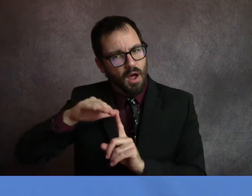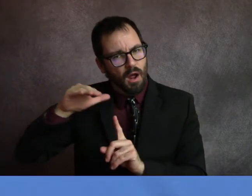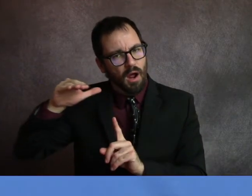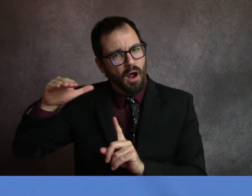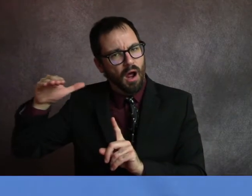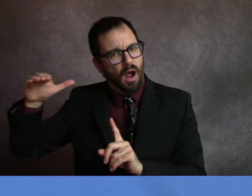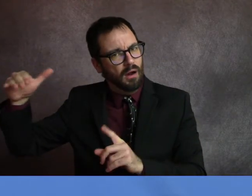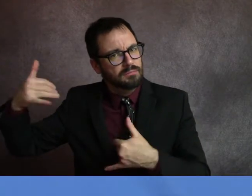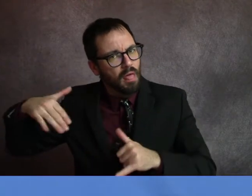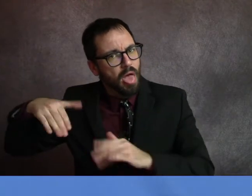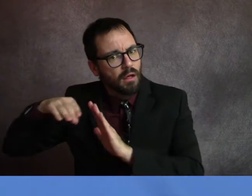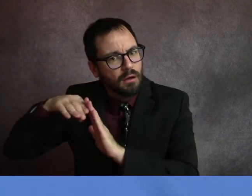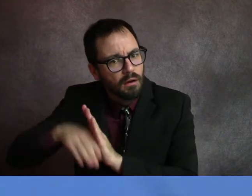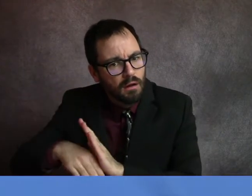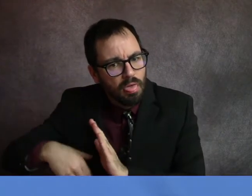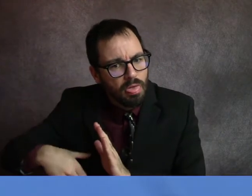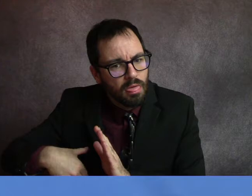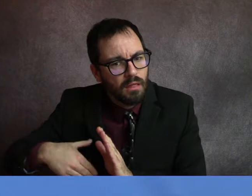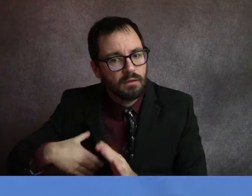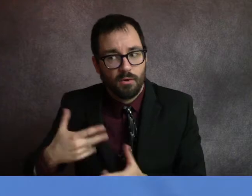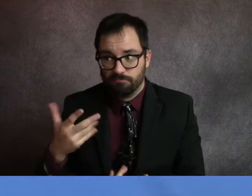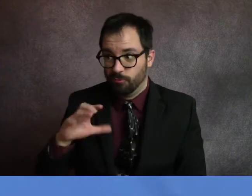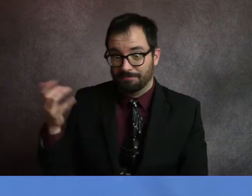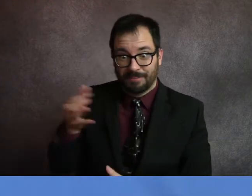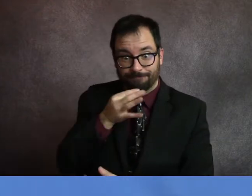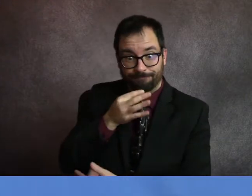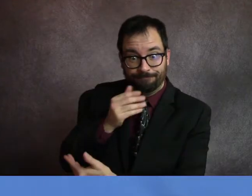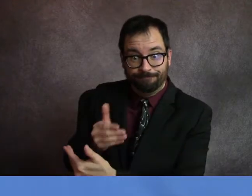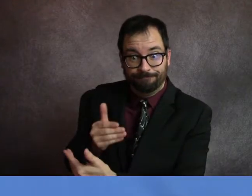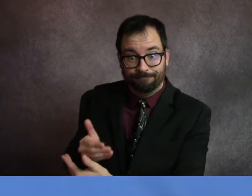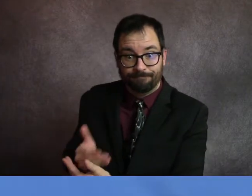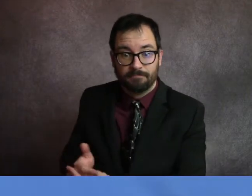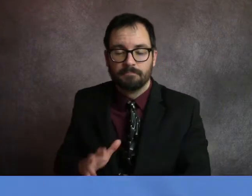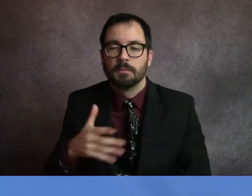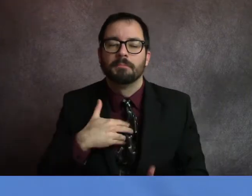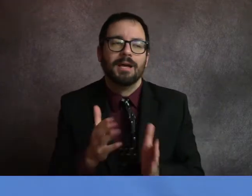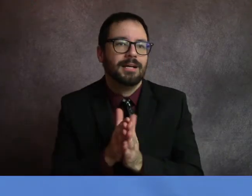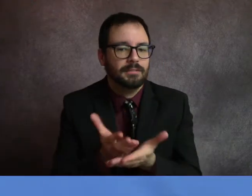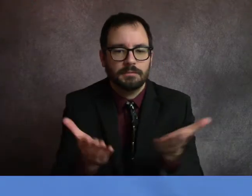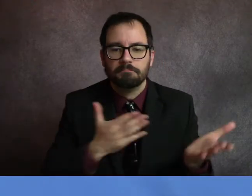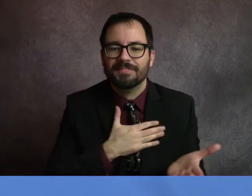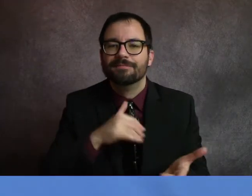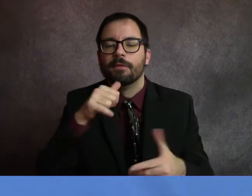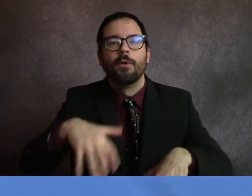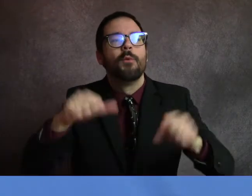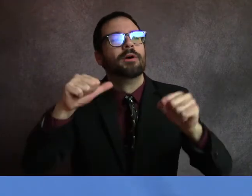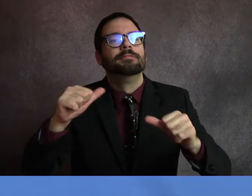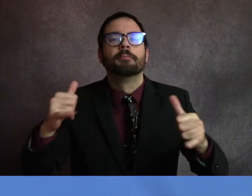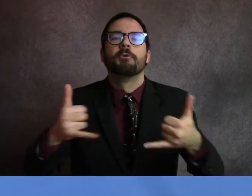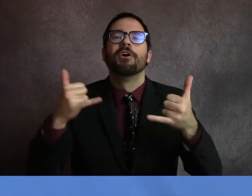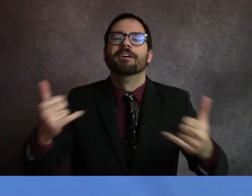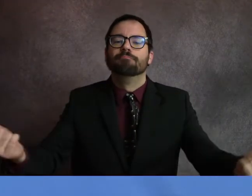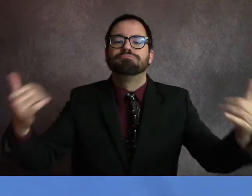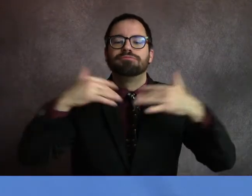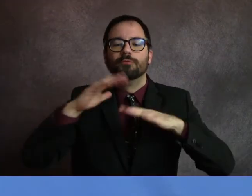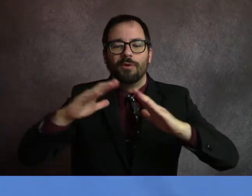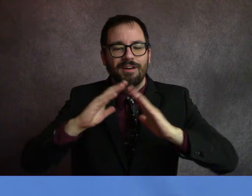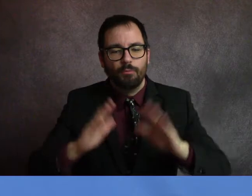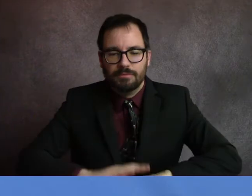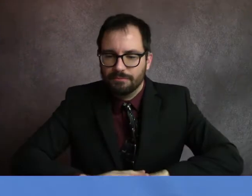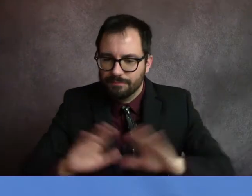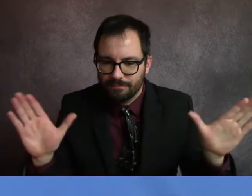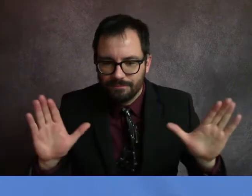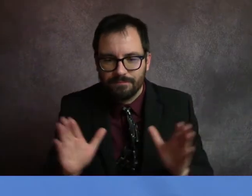asking people not to be hosting holiday parties of any kind. You should be limiting your gatherings in your household to only your